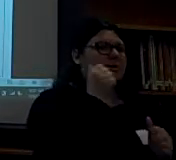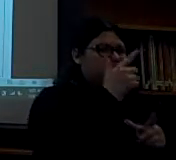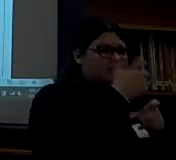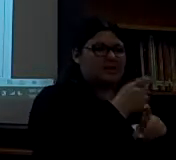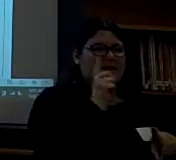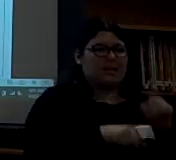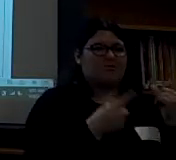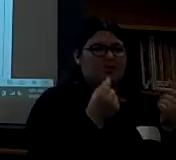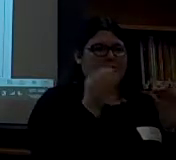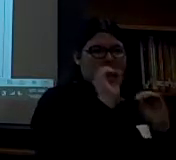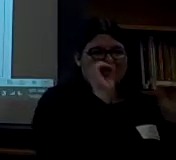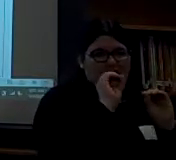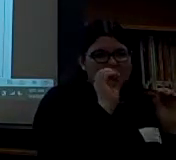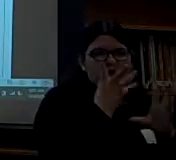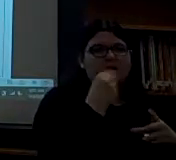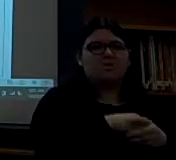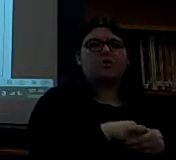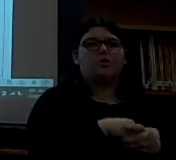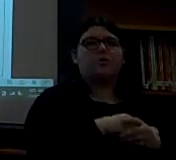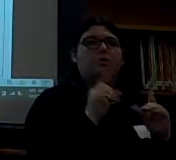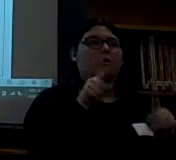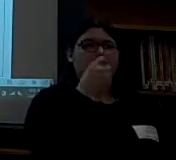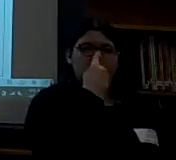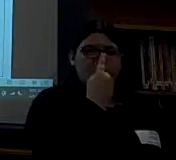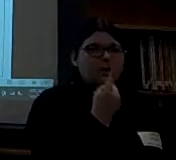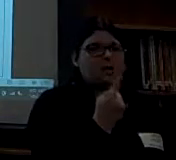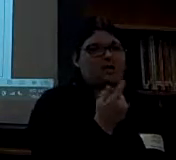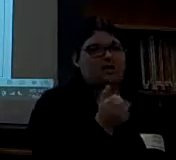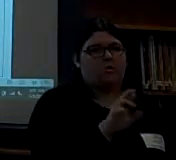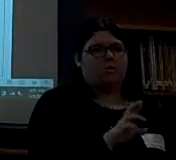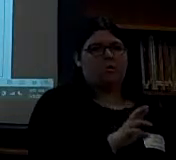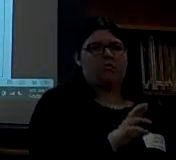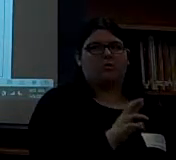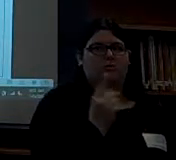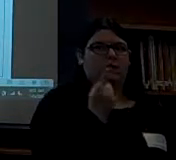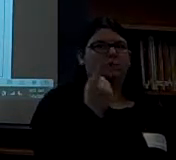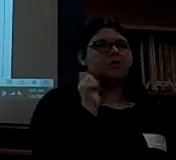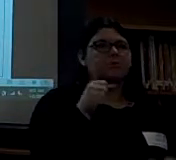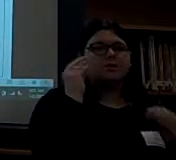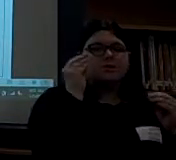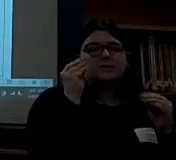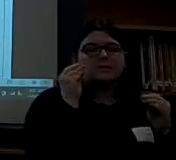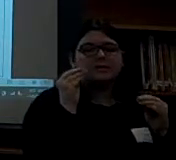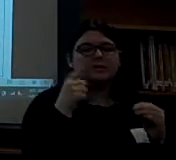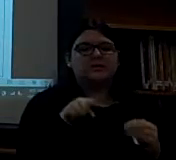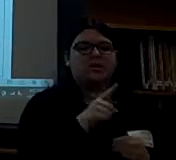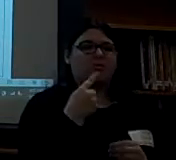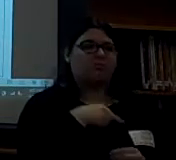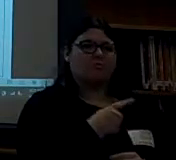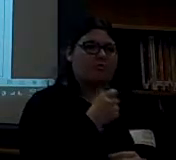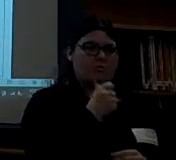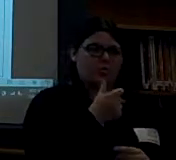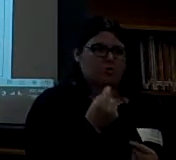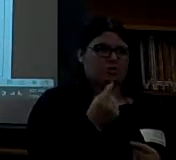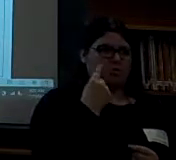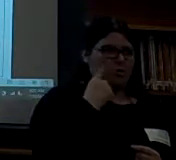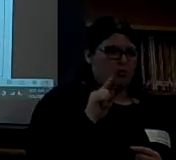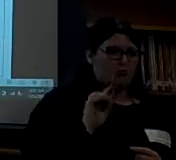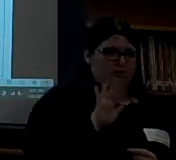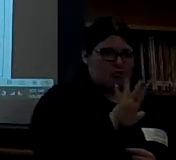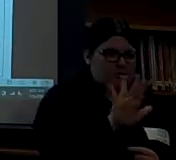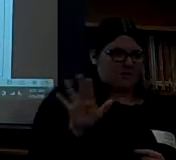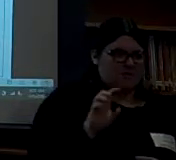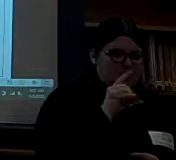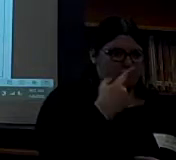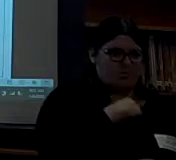nothing, including going to, you know, Target or something like that. You need to teach them, and I'm a believer, we don't do this for our kids. We are not their